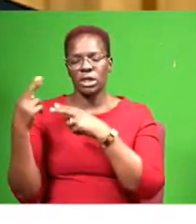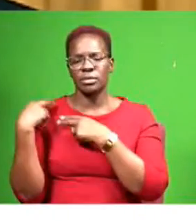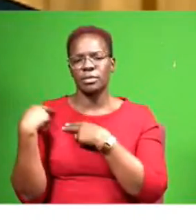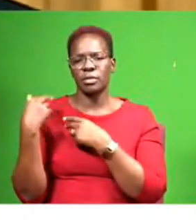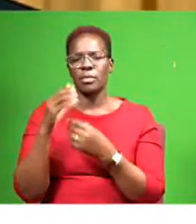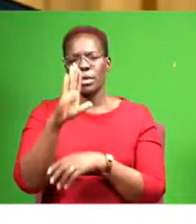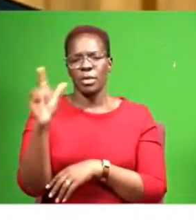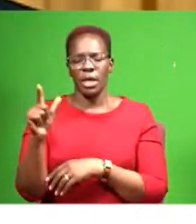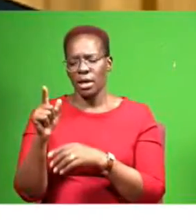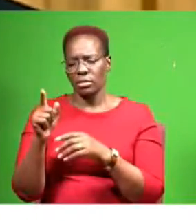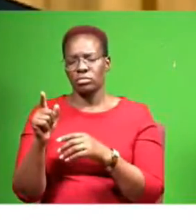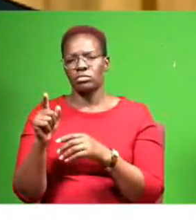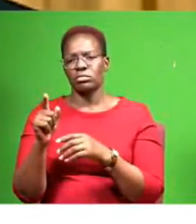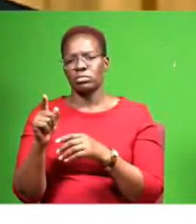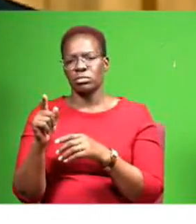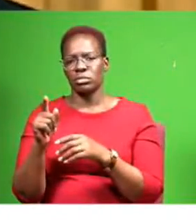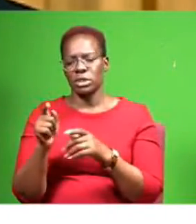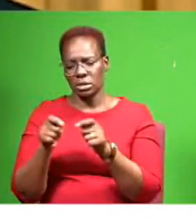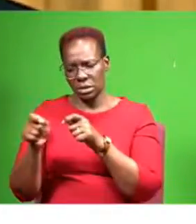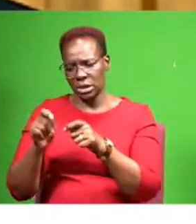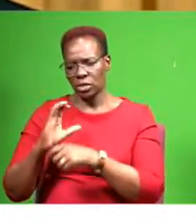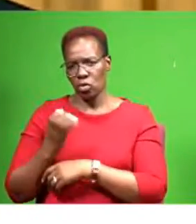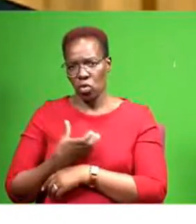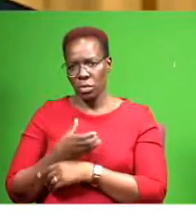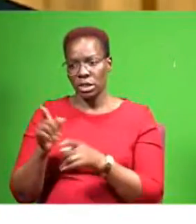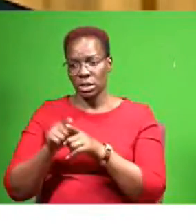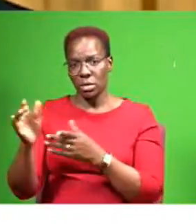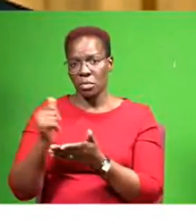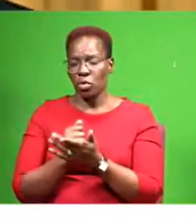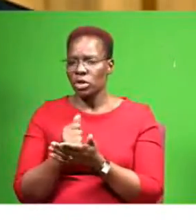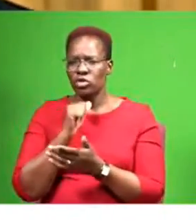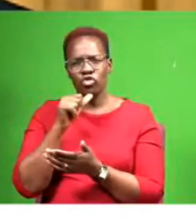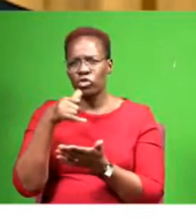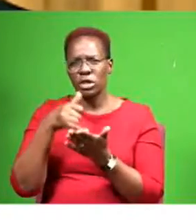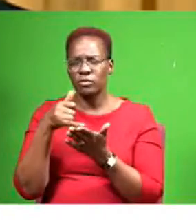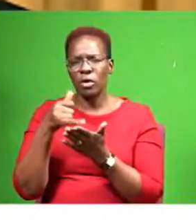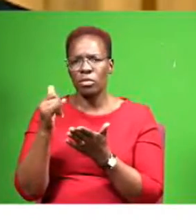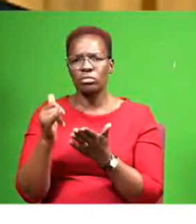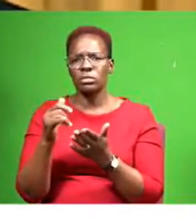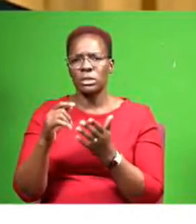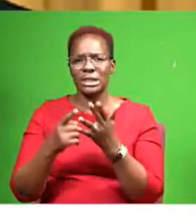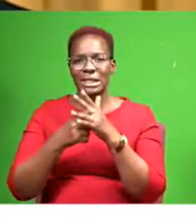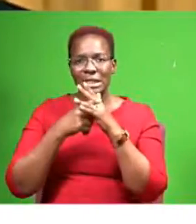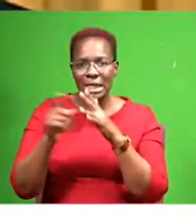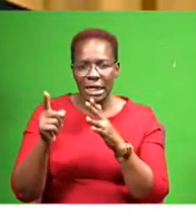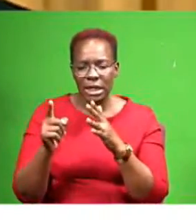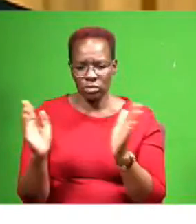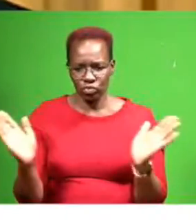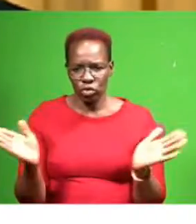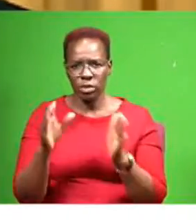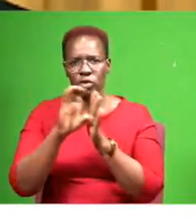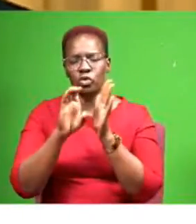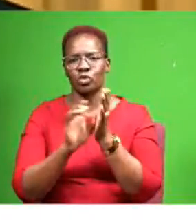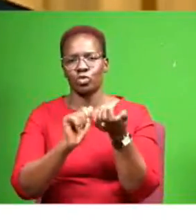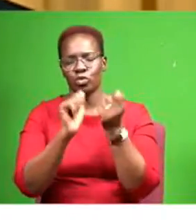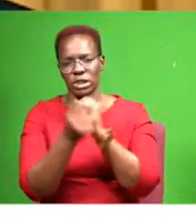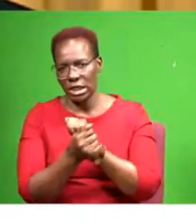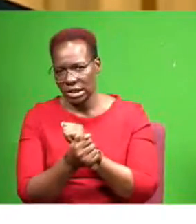BBI Steering Committee, as appointed, did not include initiating and promoting constitutional